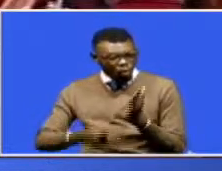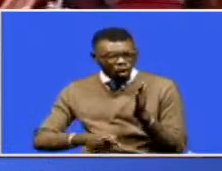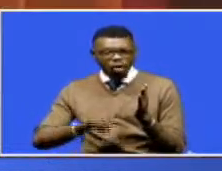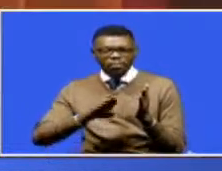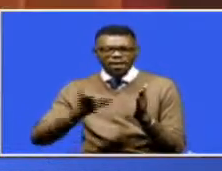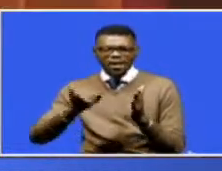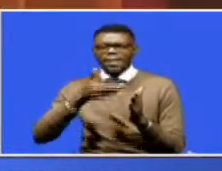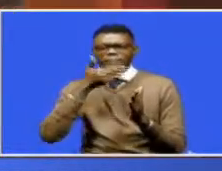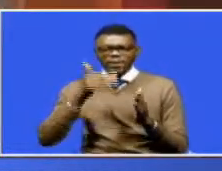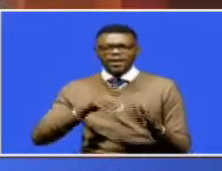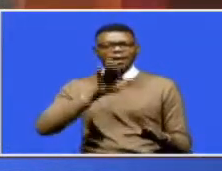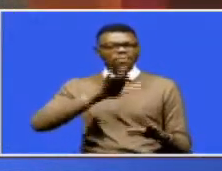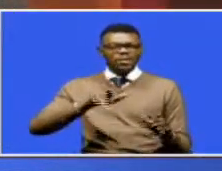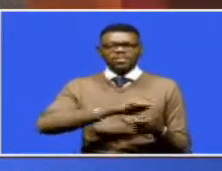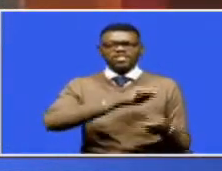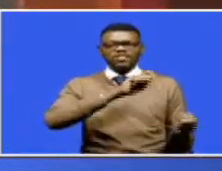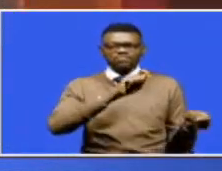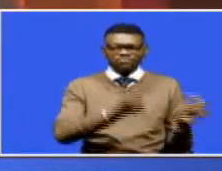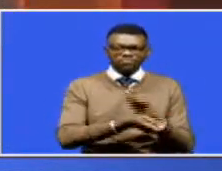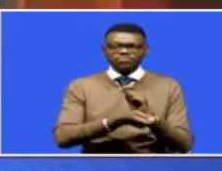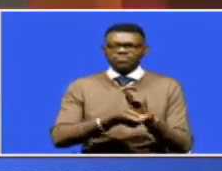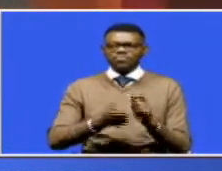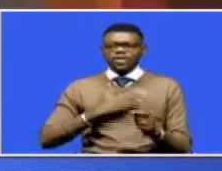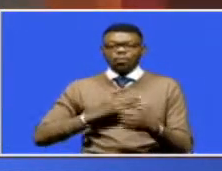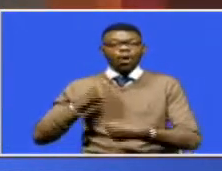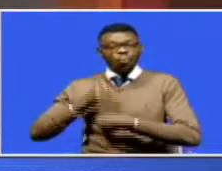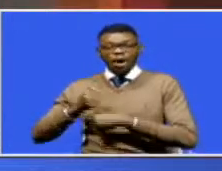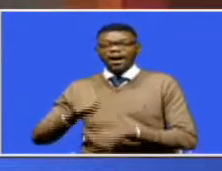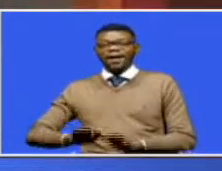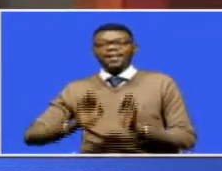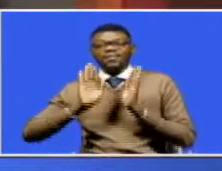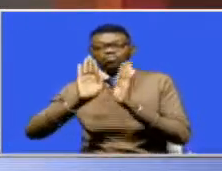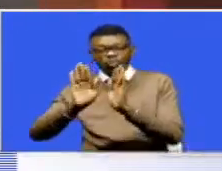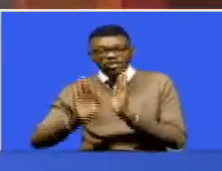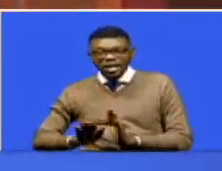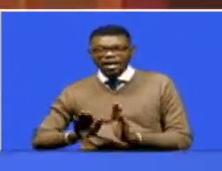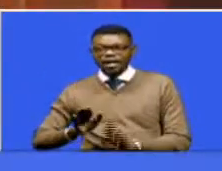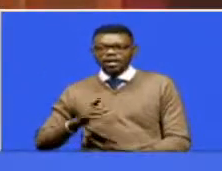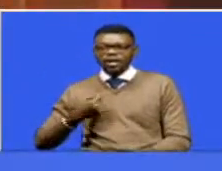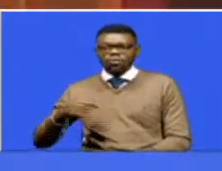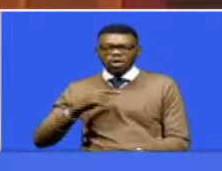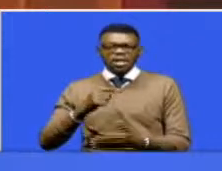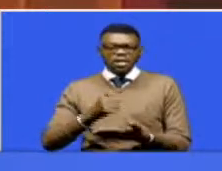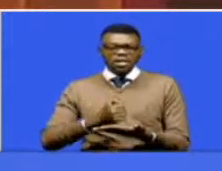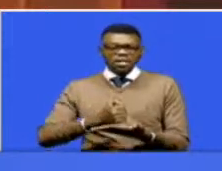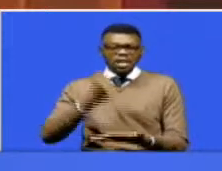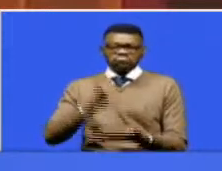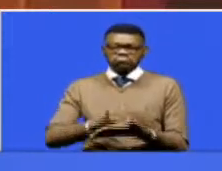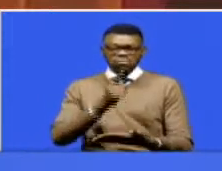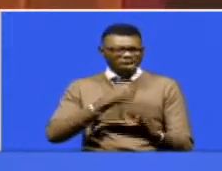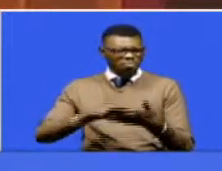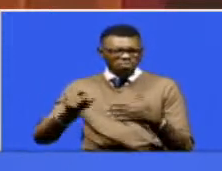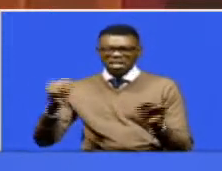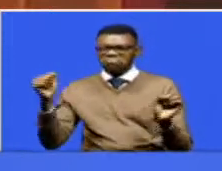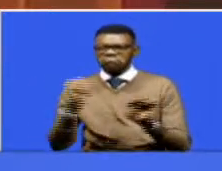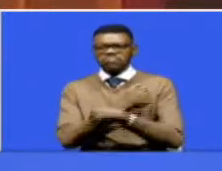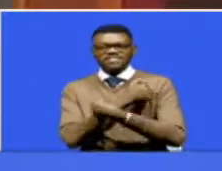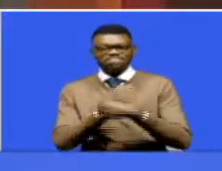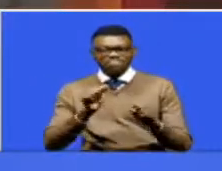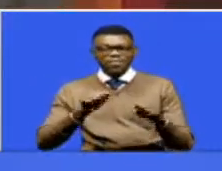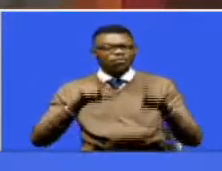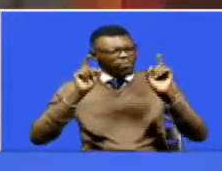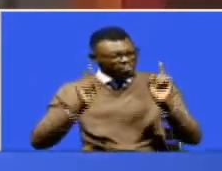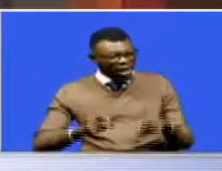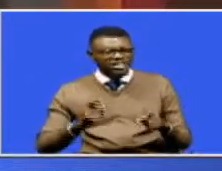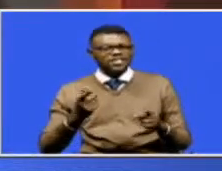in Parliament. It is not a ceremonial role. And we are not here to rubber stamp. We are here to consider, like